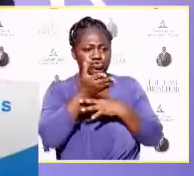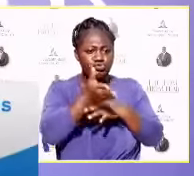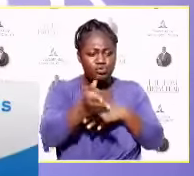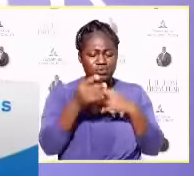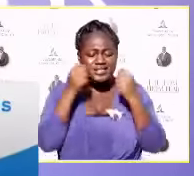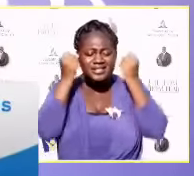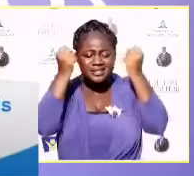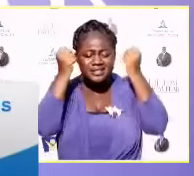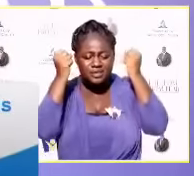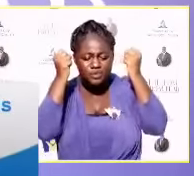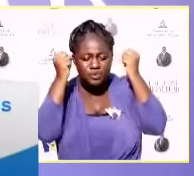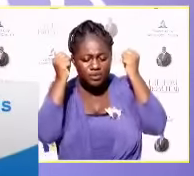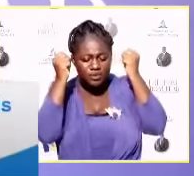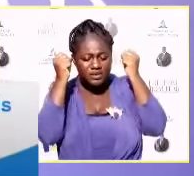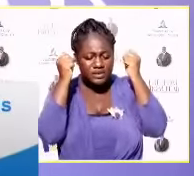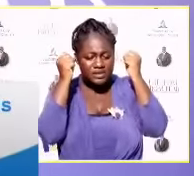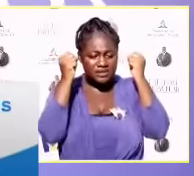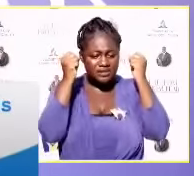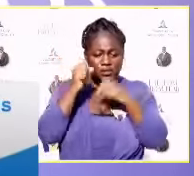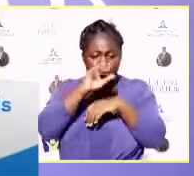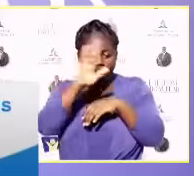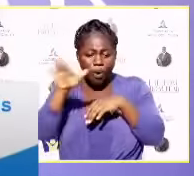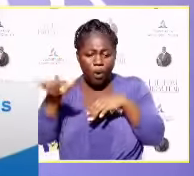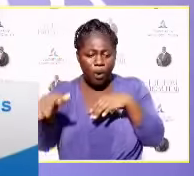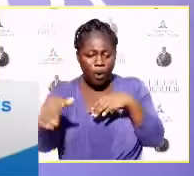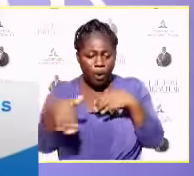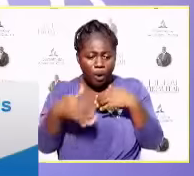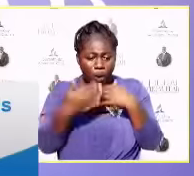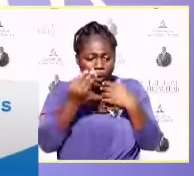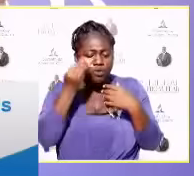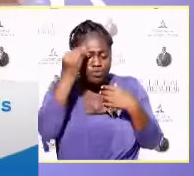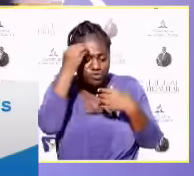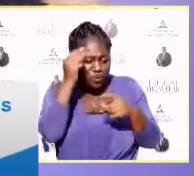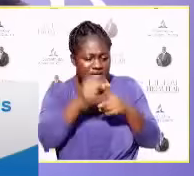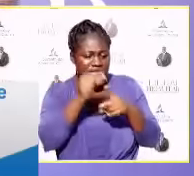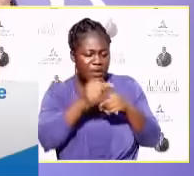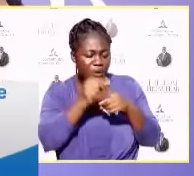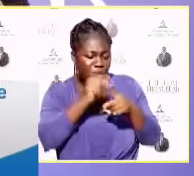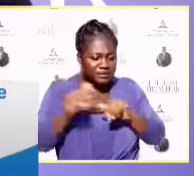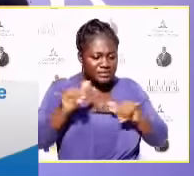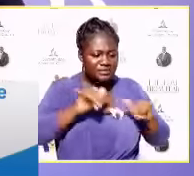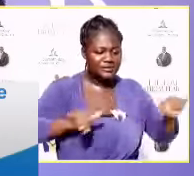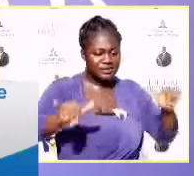covetousness shall they with feigned words make merchandise of you.